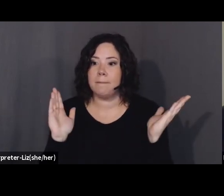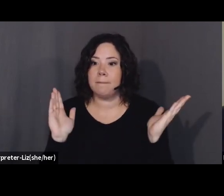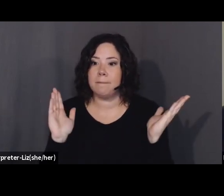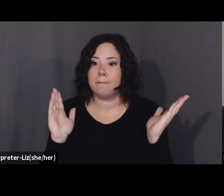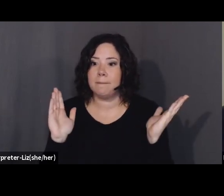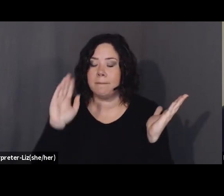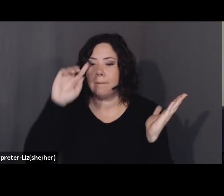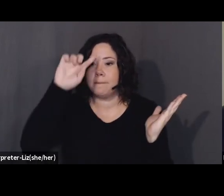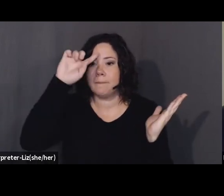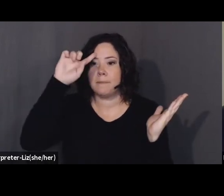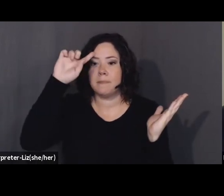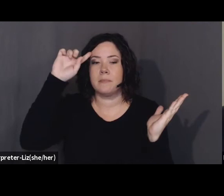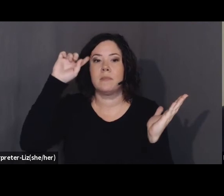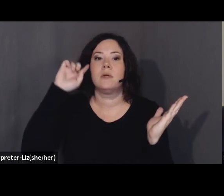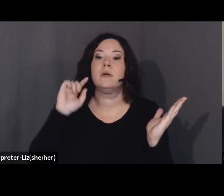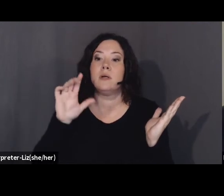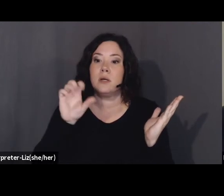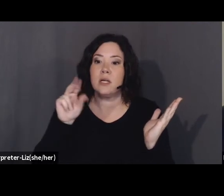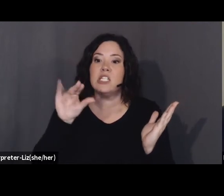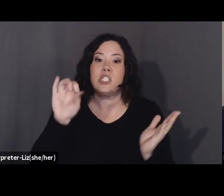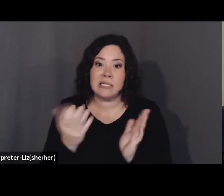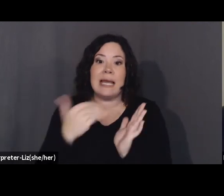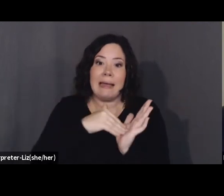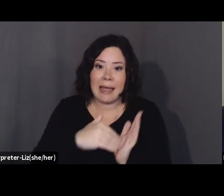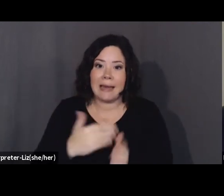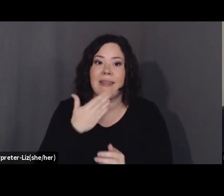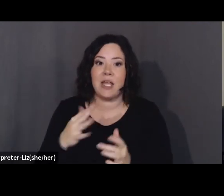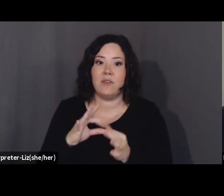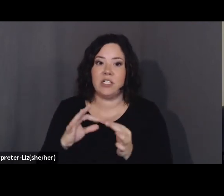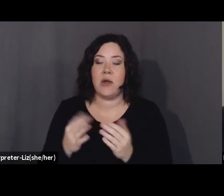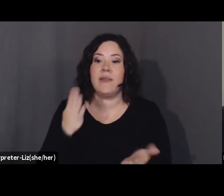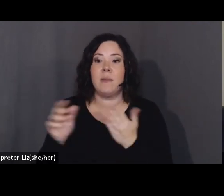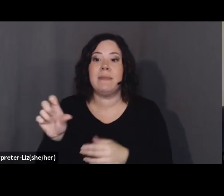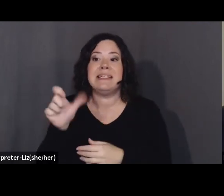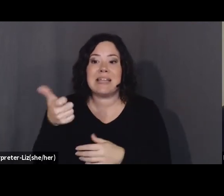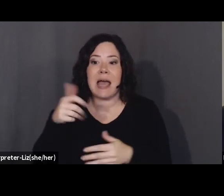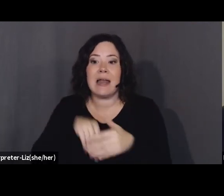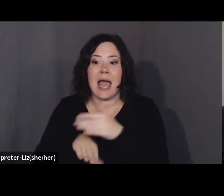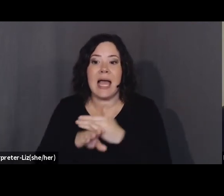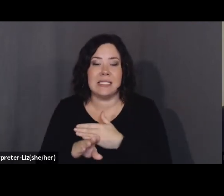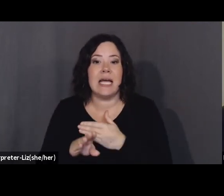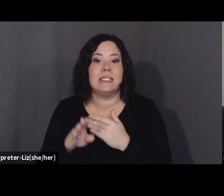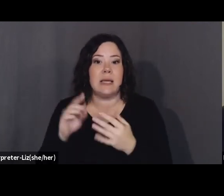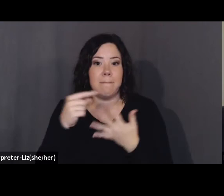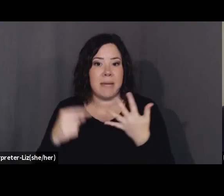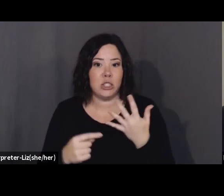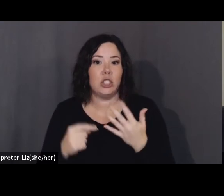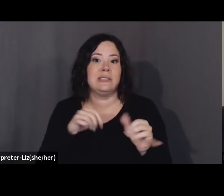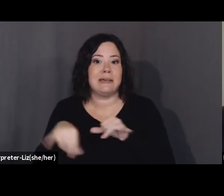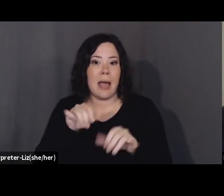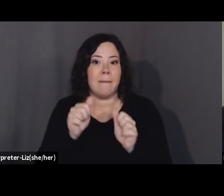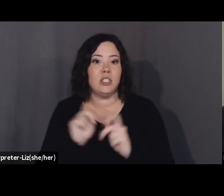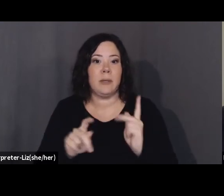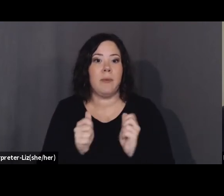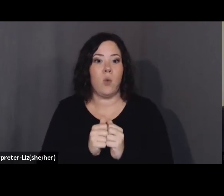Yeah, we have Susie. Thanks again for sharing that there are maybe 10 access measures common to all people with hypersensitivities.